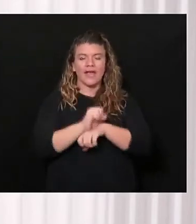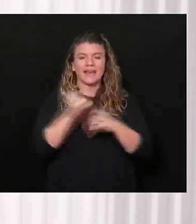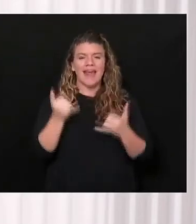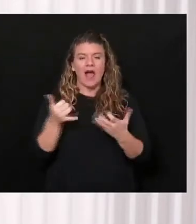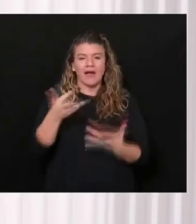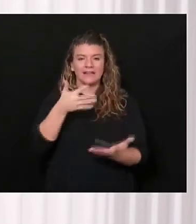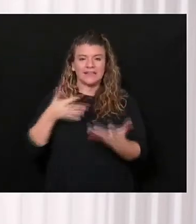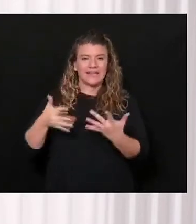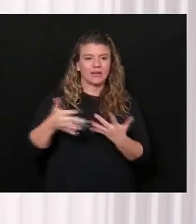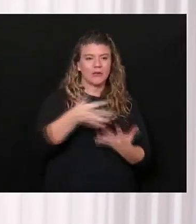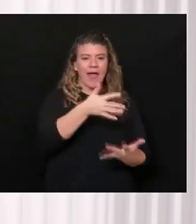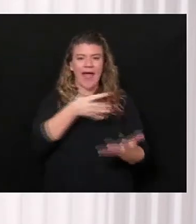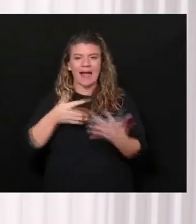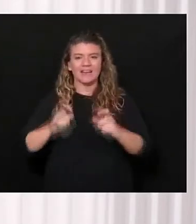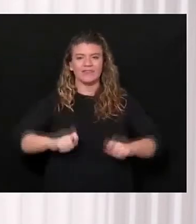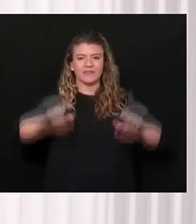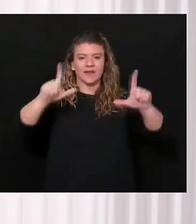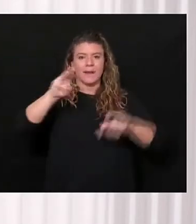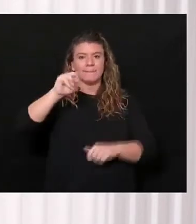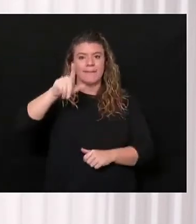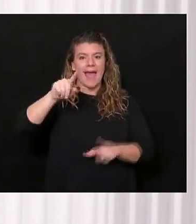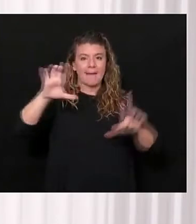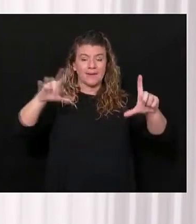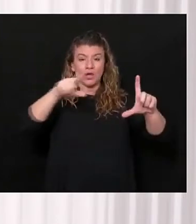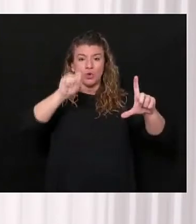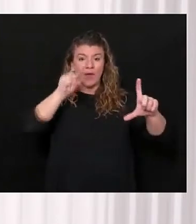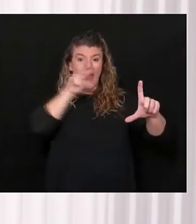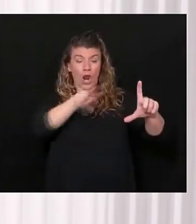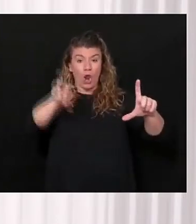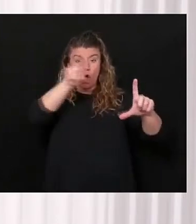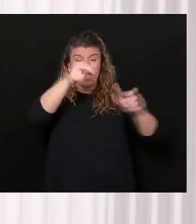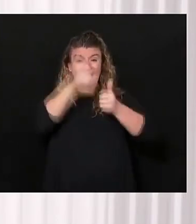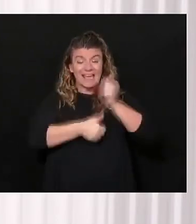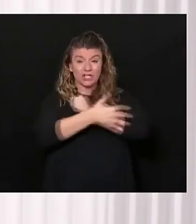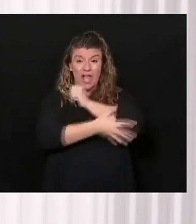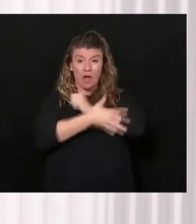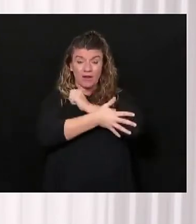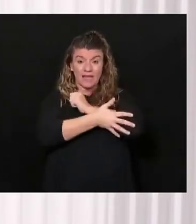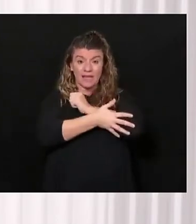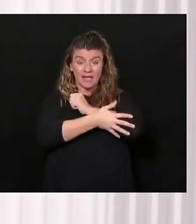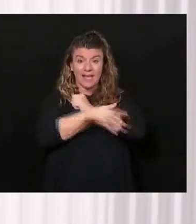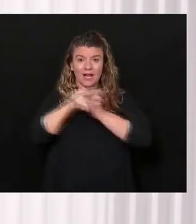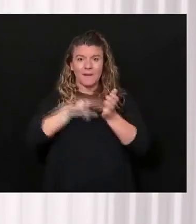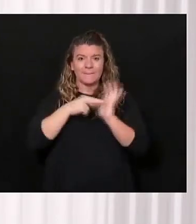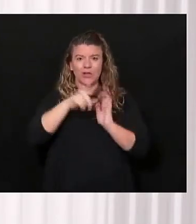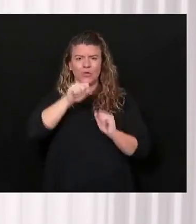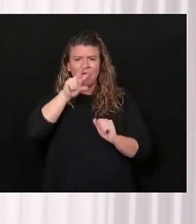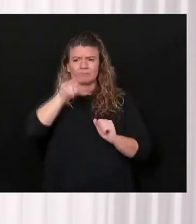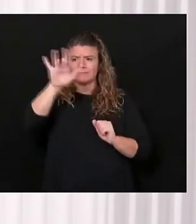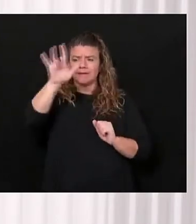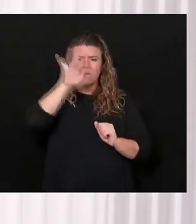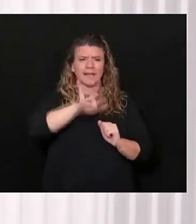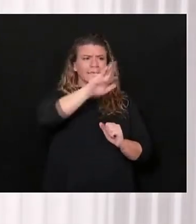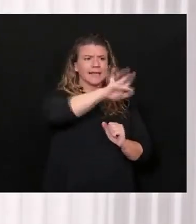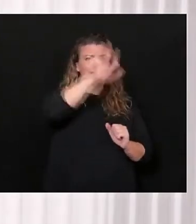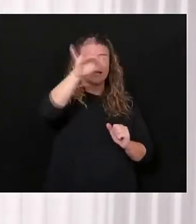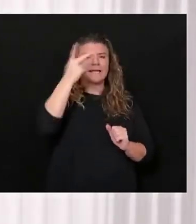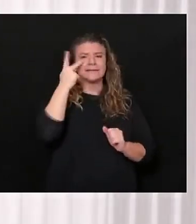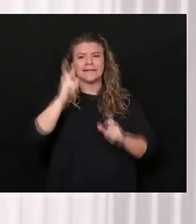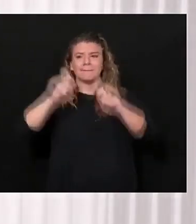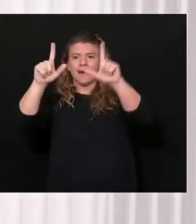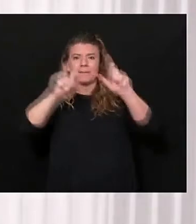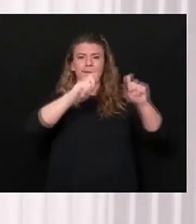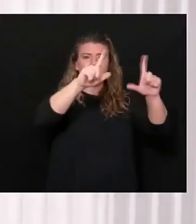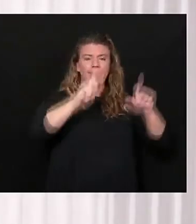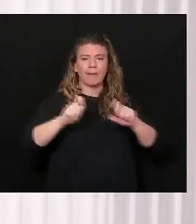interactive map that will be available that you can look at each county and you can see where you can go to be tested.